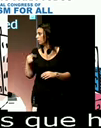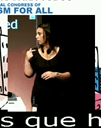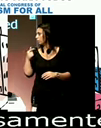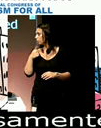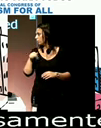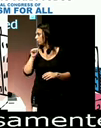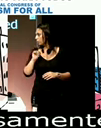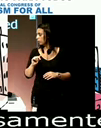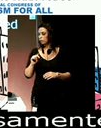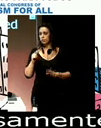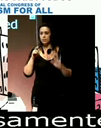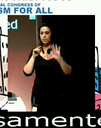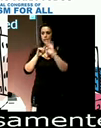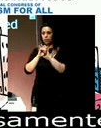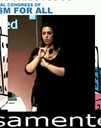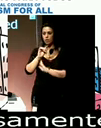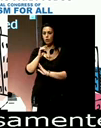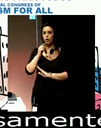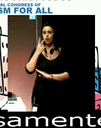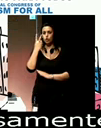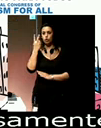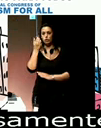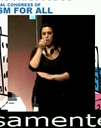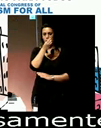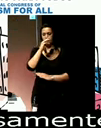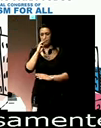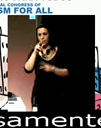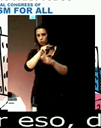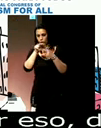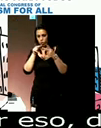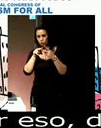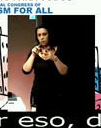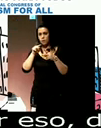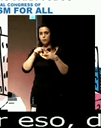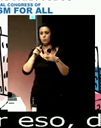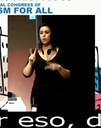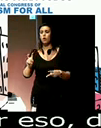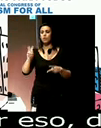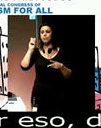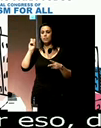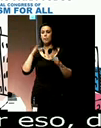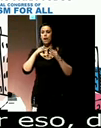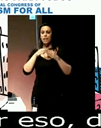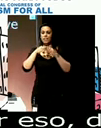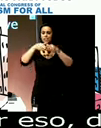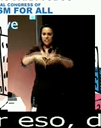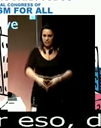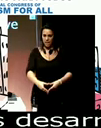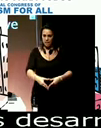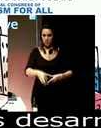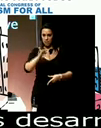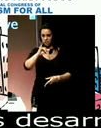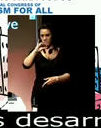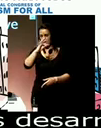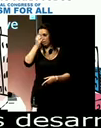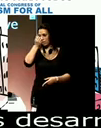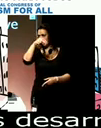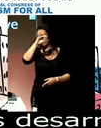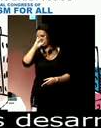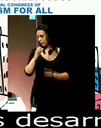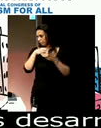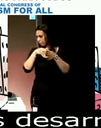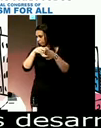We have learned from our experience and we have developed two apps. The first one is on the Titanic topic.